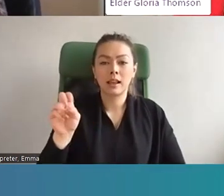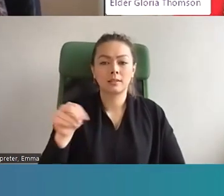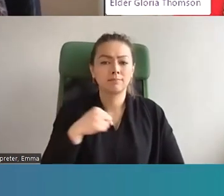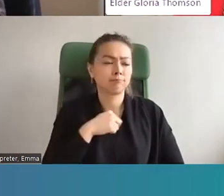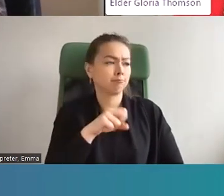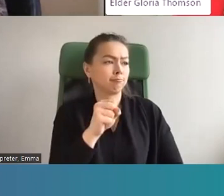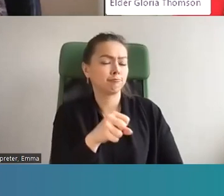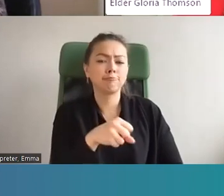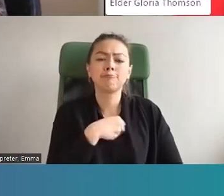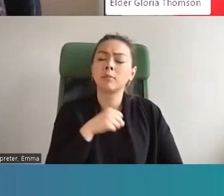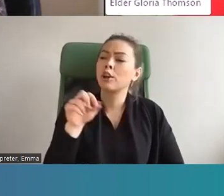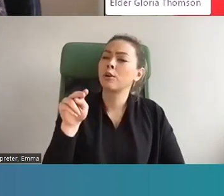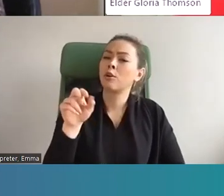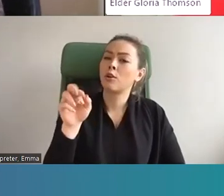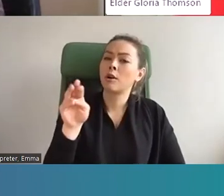for Norma.